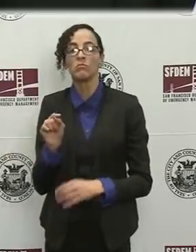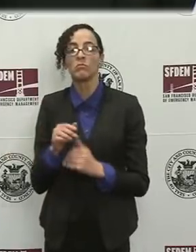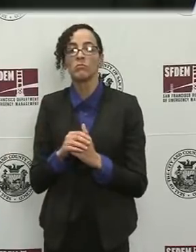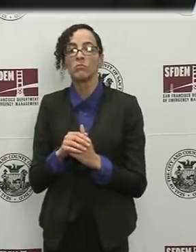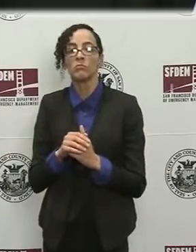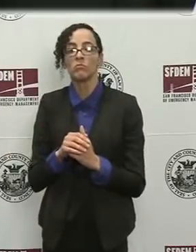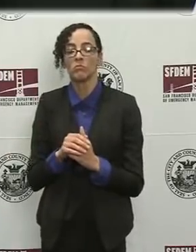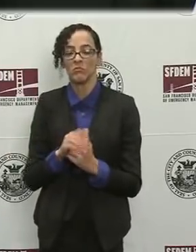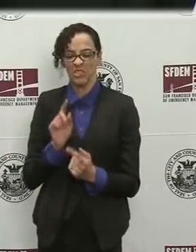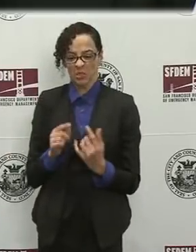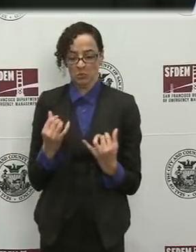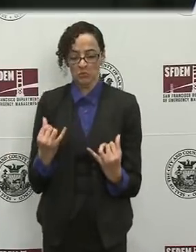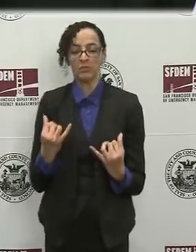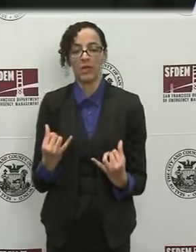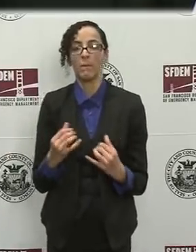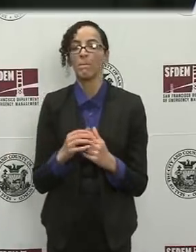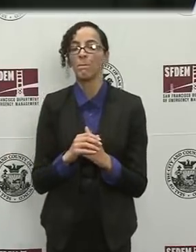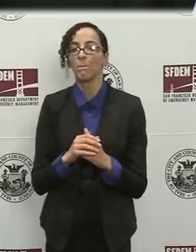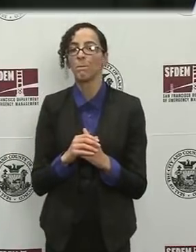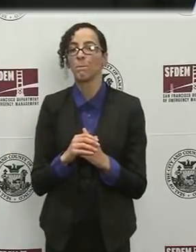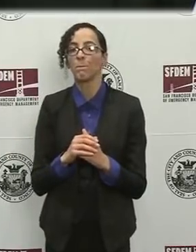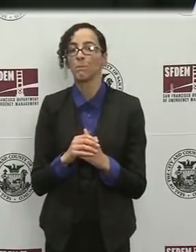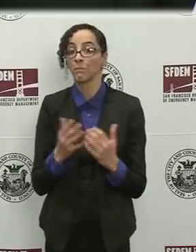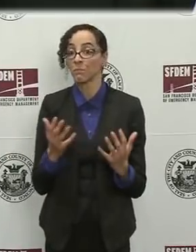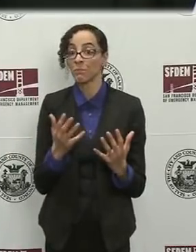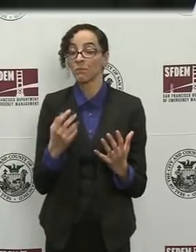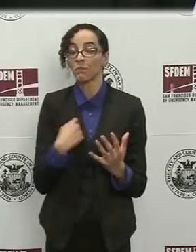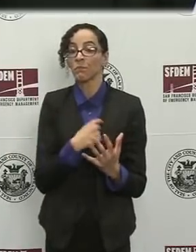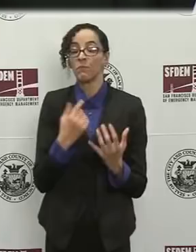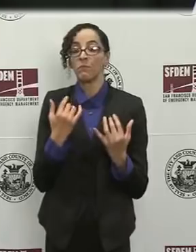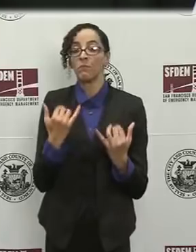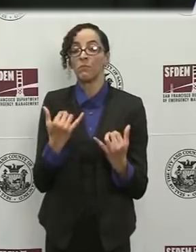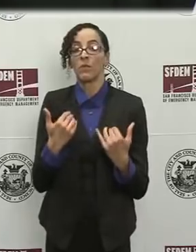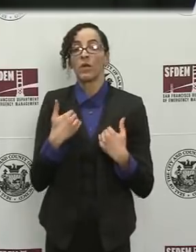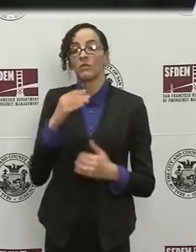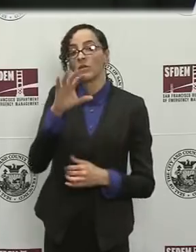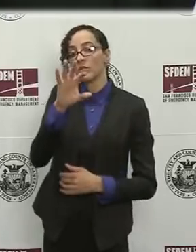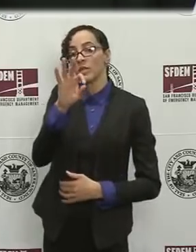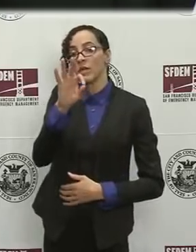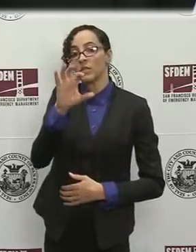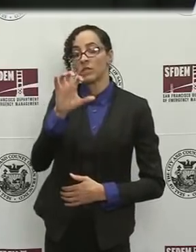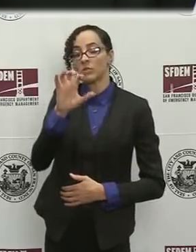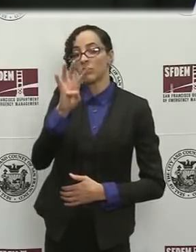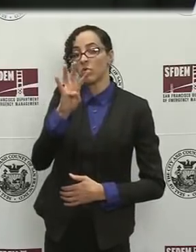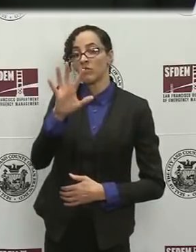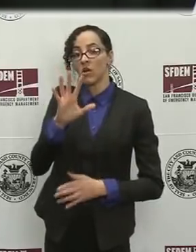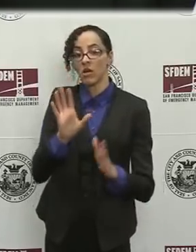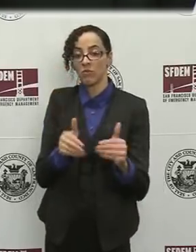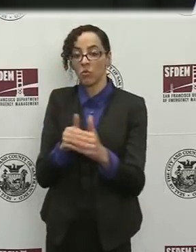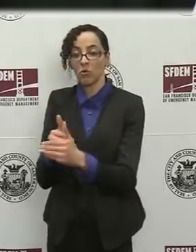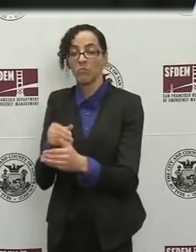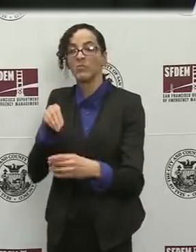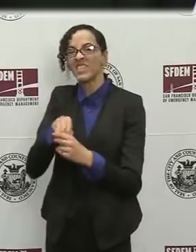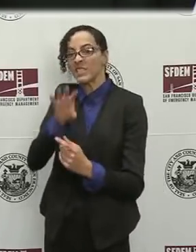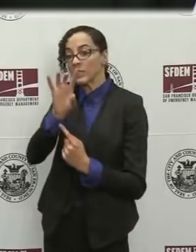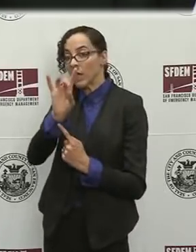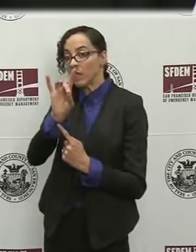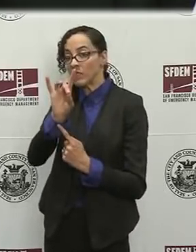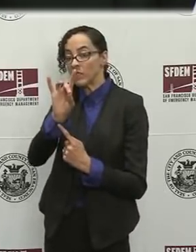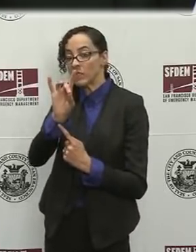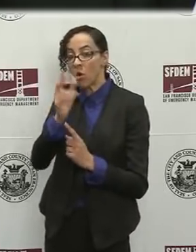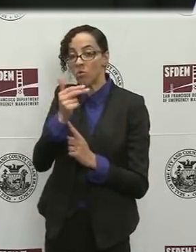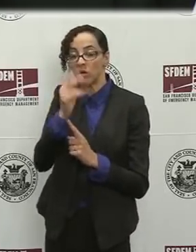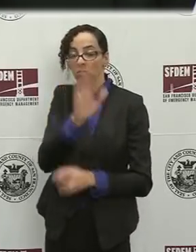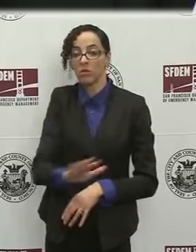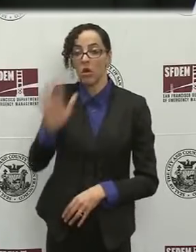the present. We currently have 945 rooms in 8 hotels across the